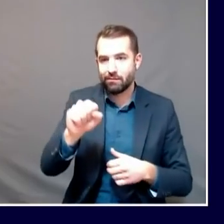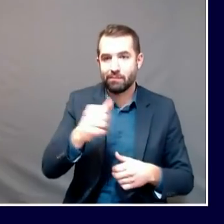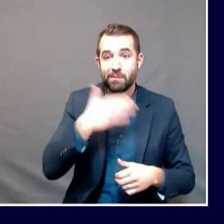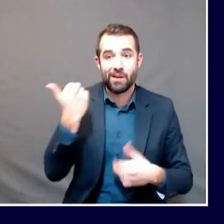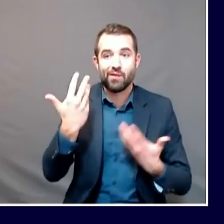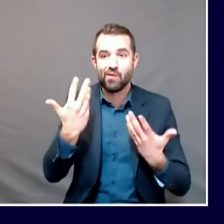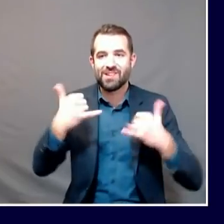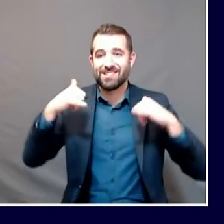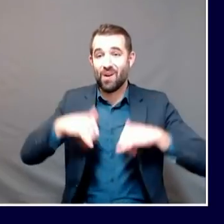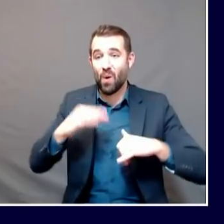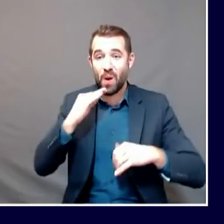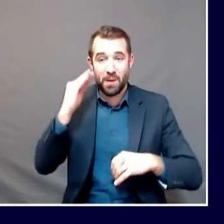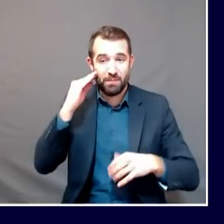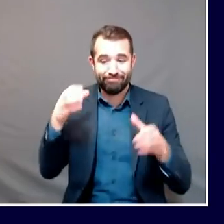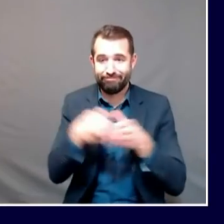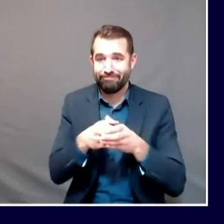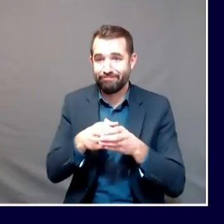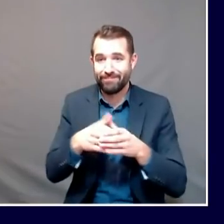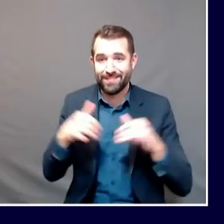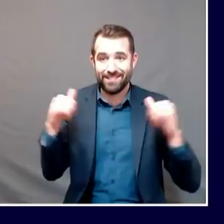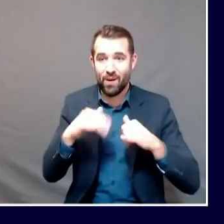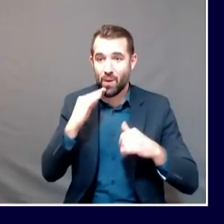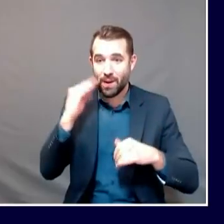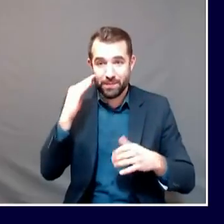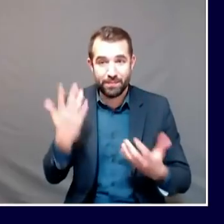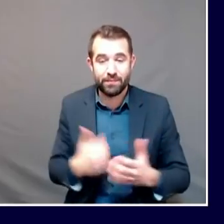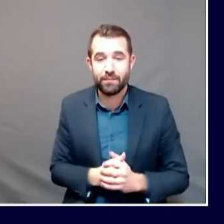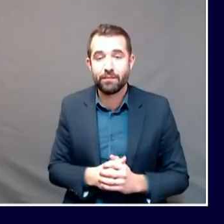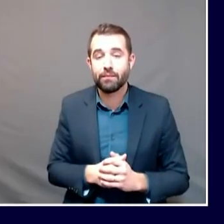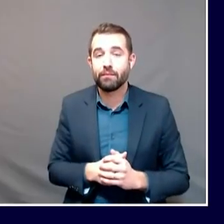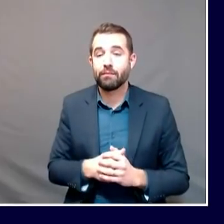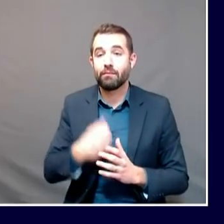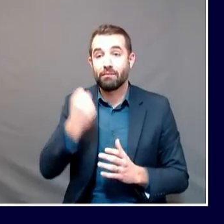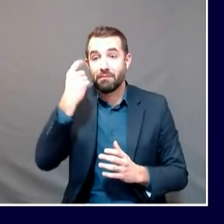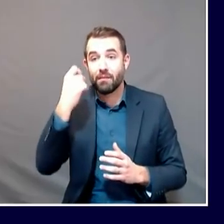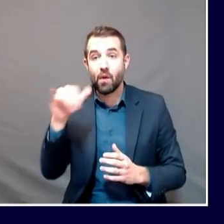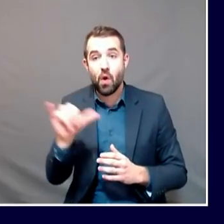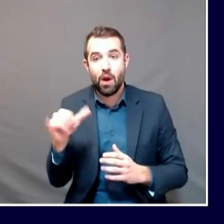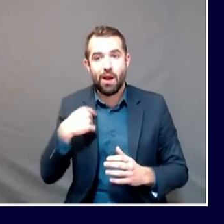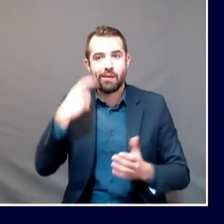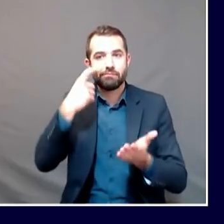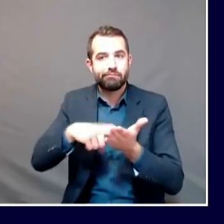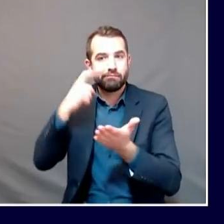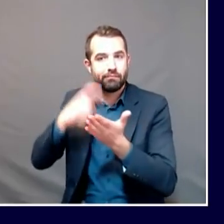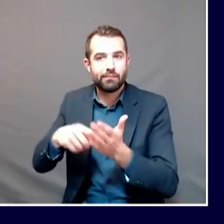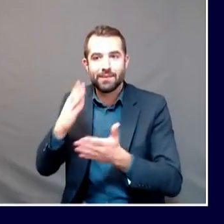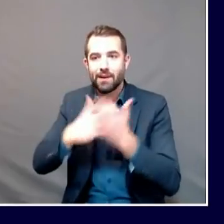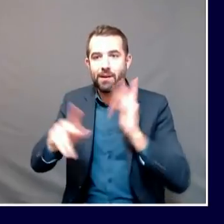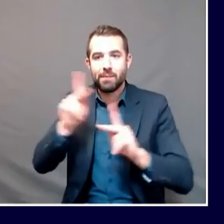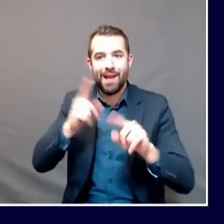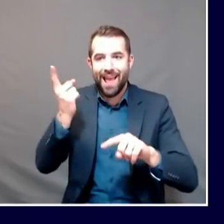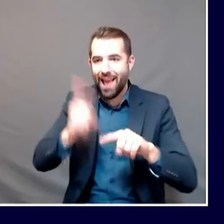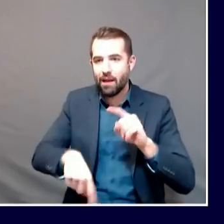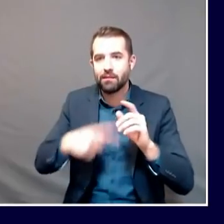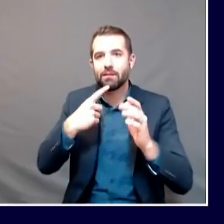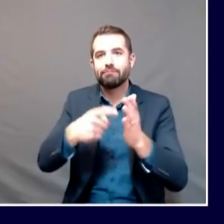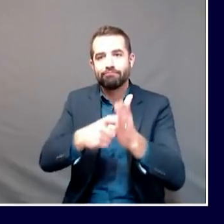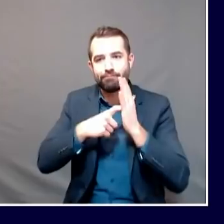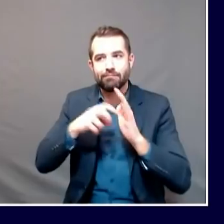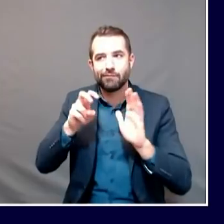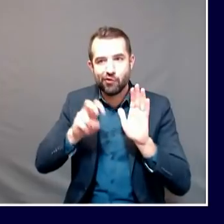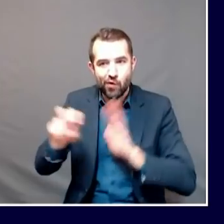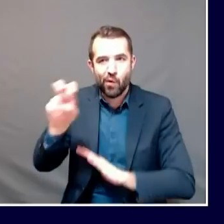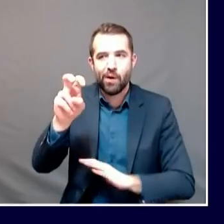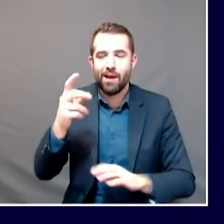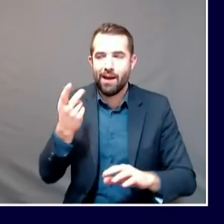that's available to everybody. So this degree of travel is concerning. And whether it's travel in state or out of